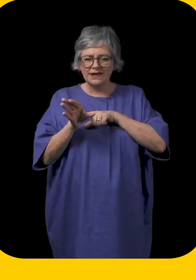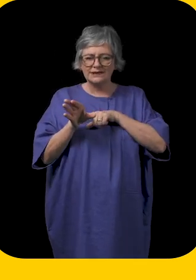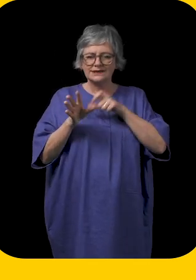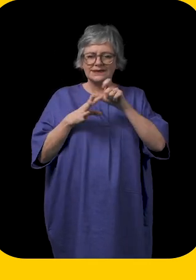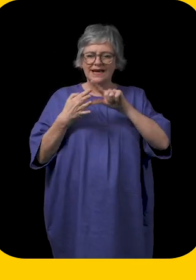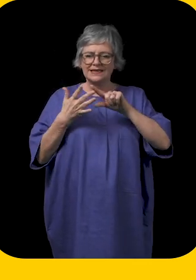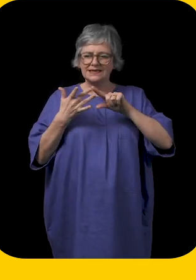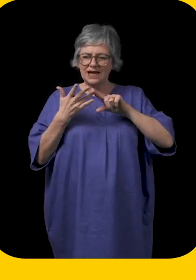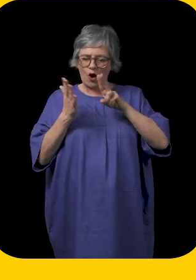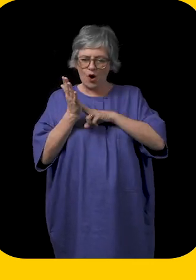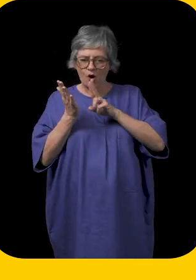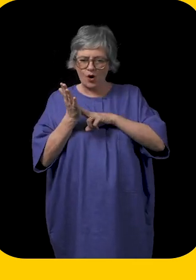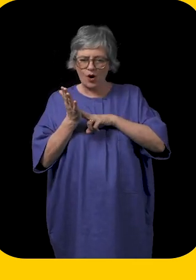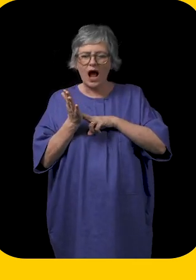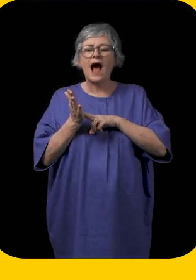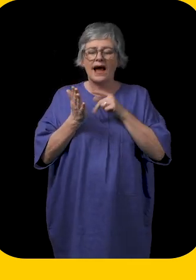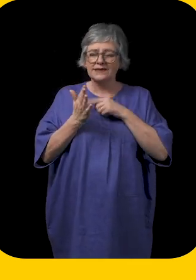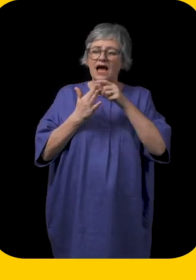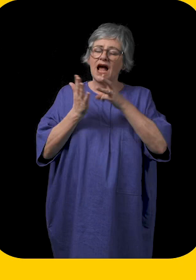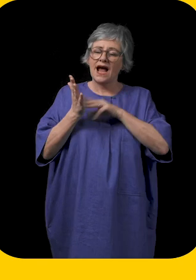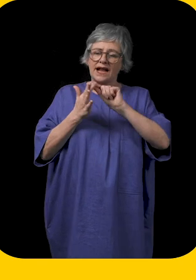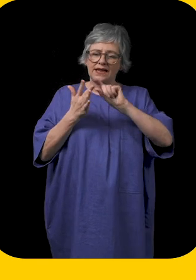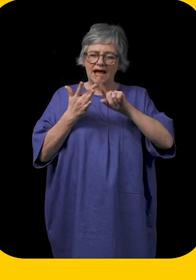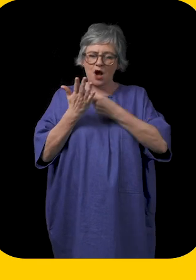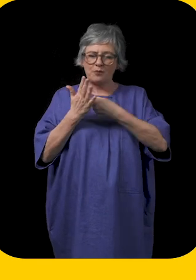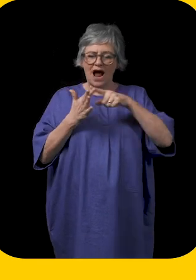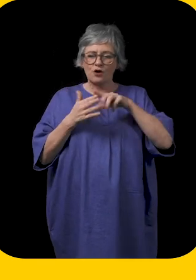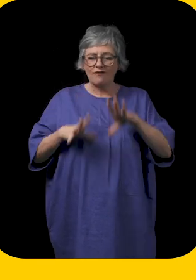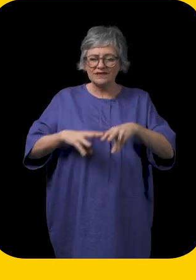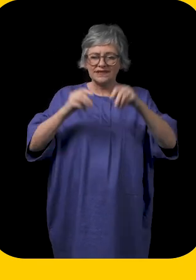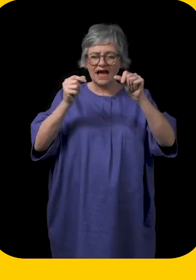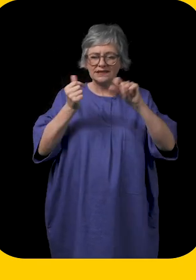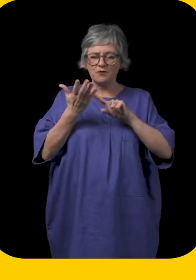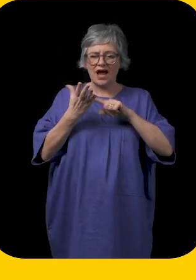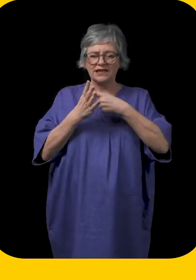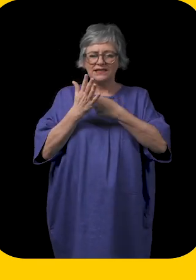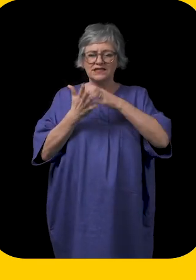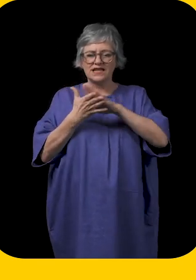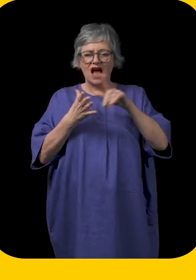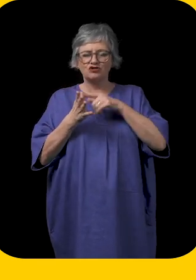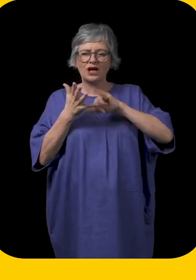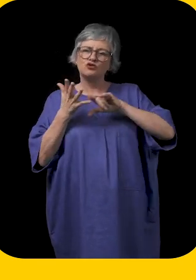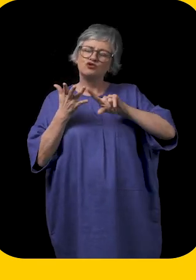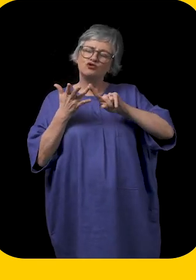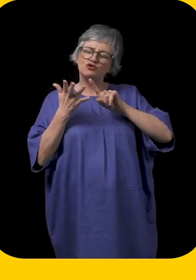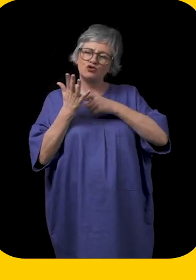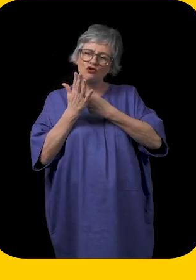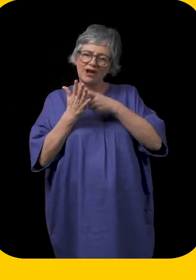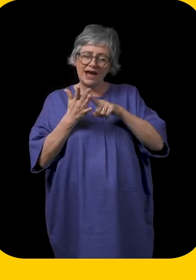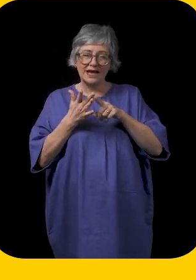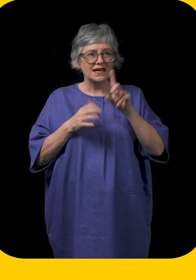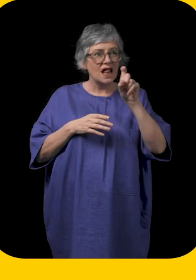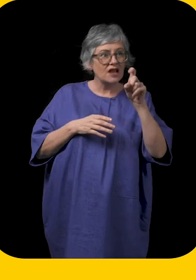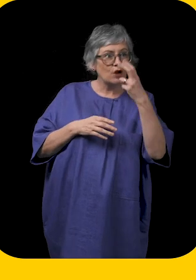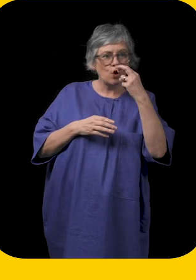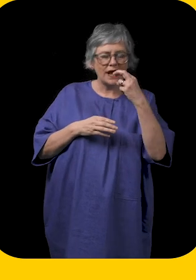by Tracy Dion, again, like young adult lit, and one called Empire of Sand by Tasha Suri. And both of